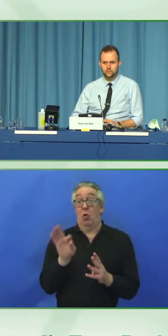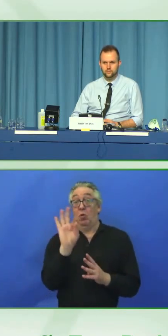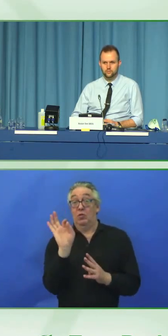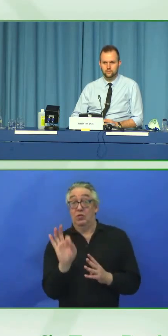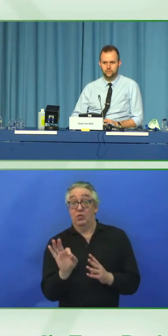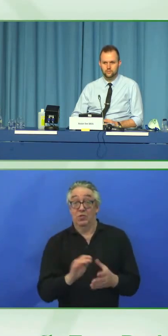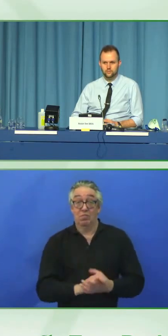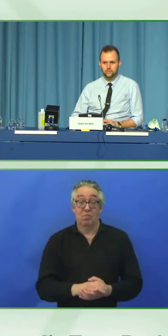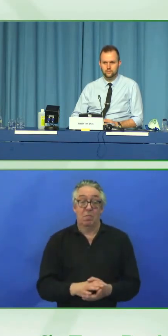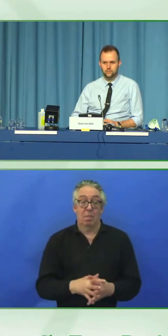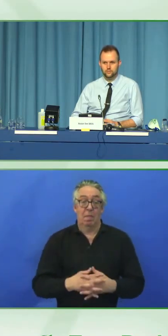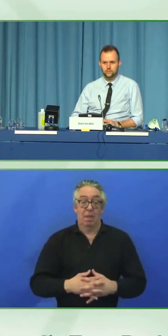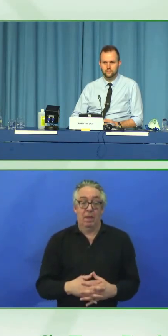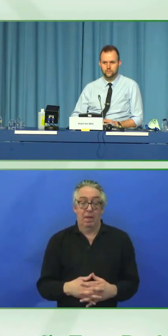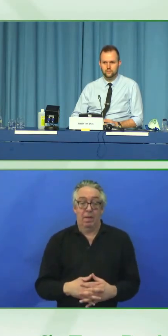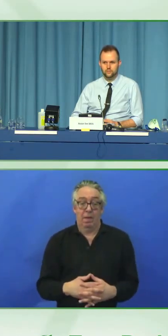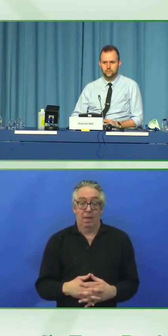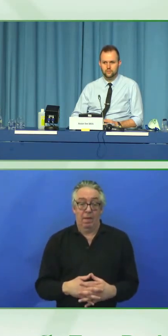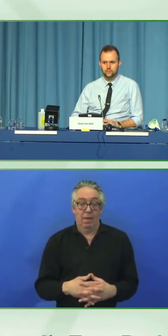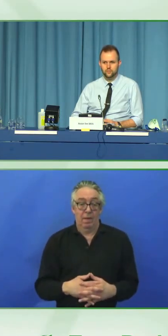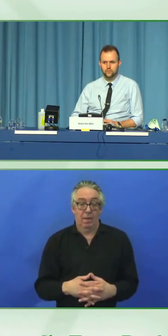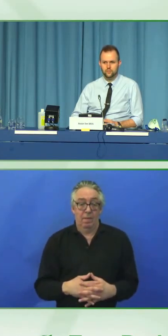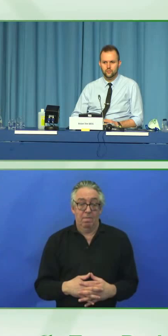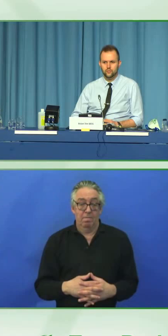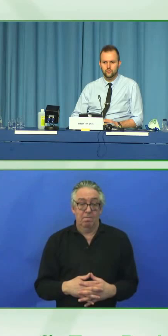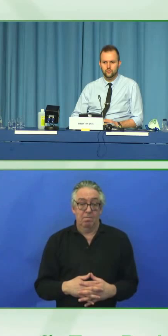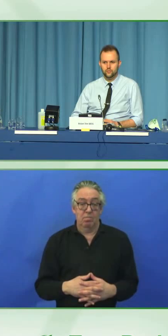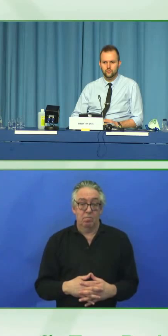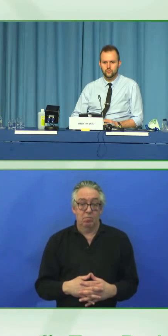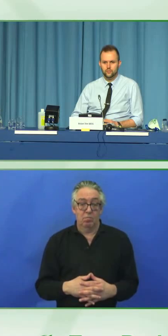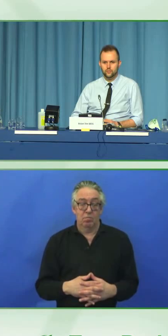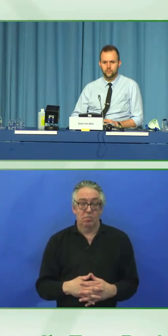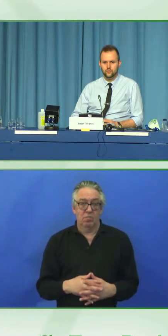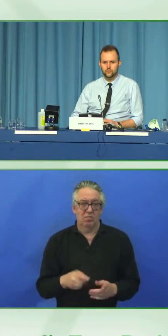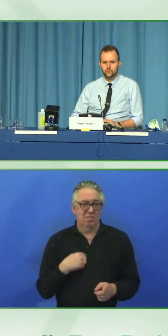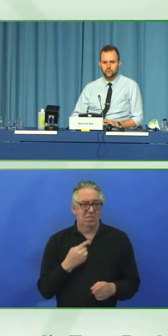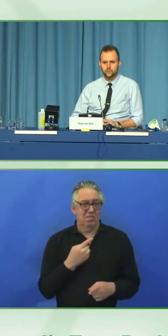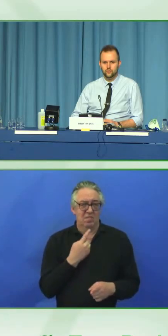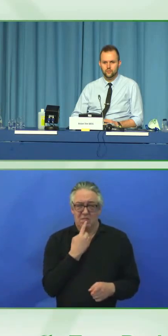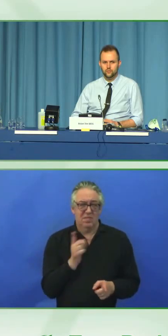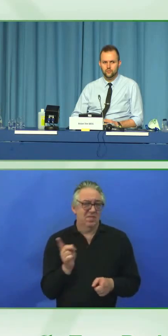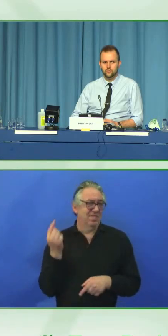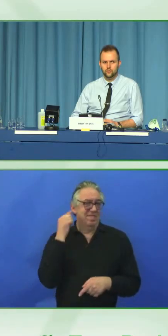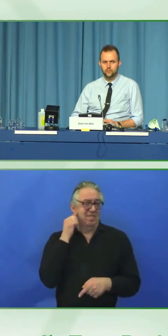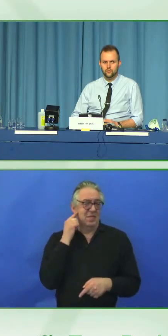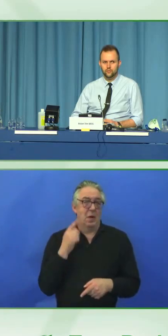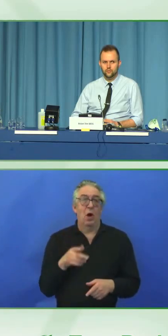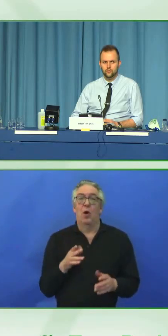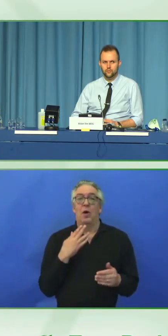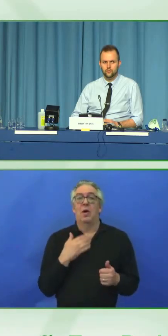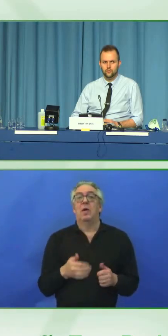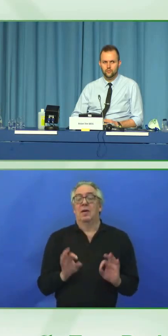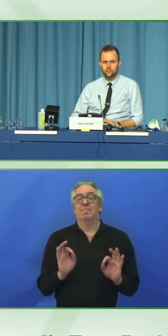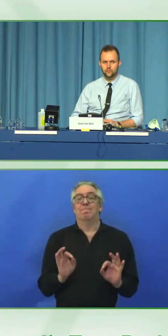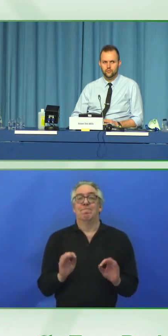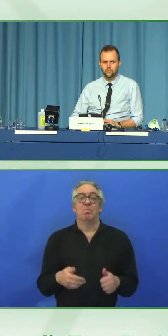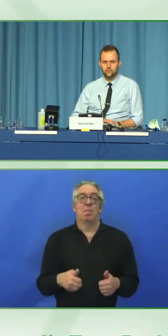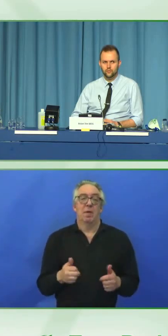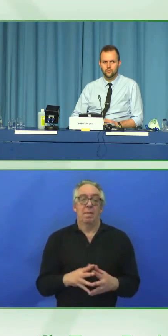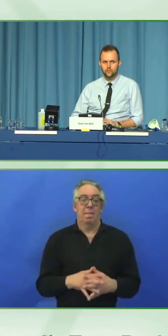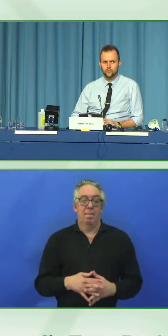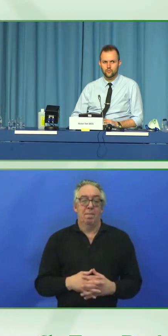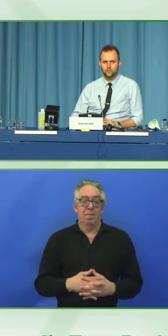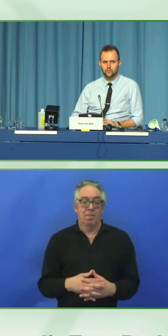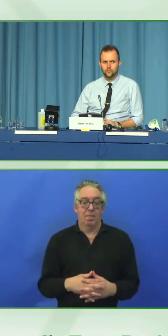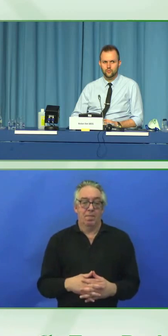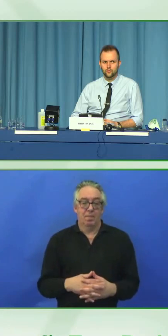Later. And sorry, I'm getting that feedback again. That end. Thank you, that's better. So first, I will tell you all about